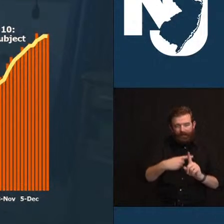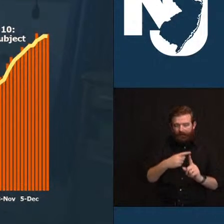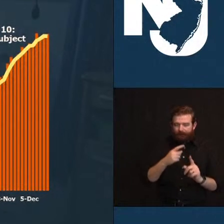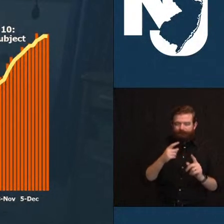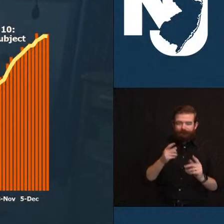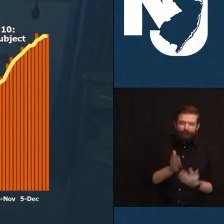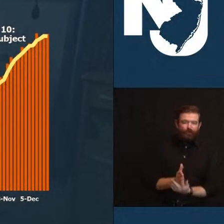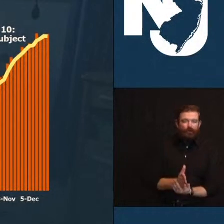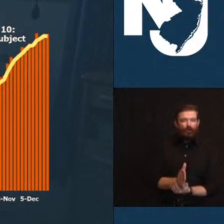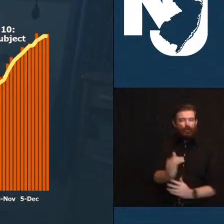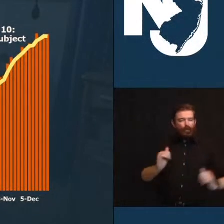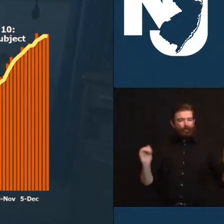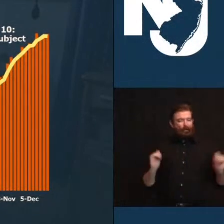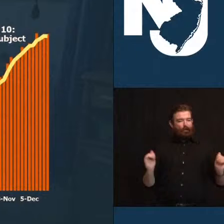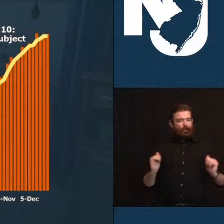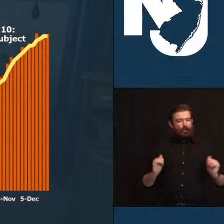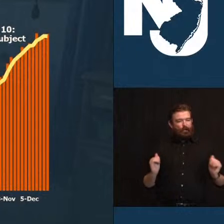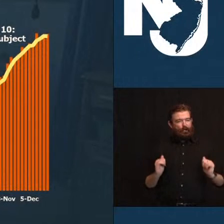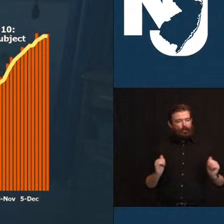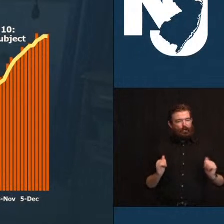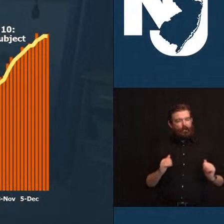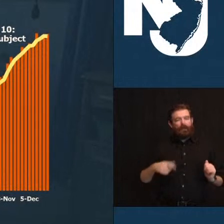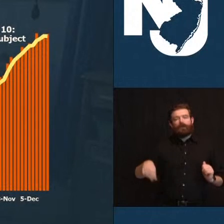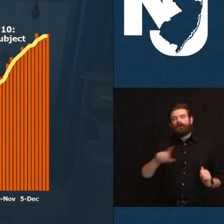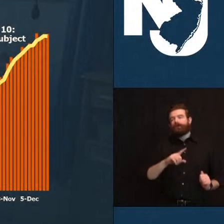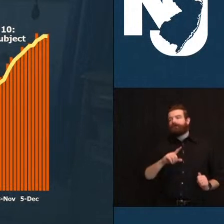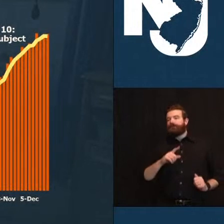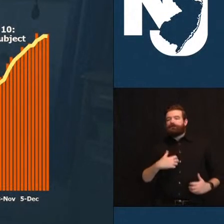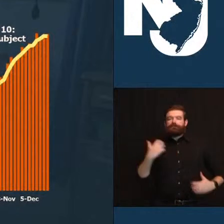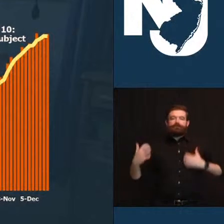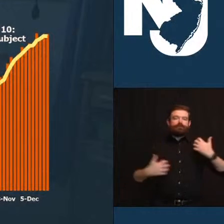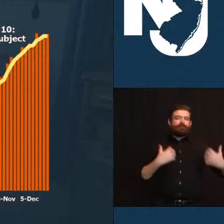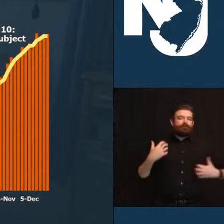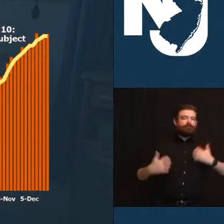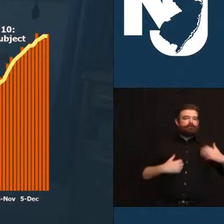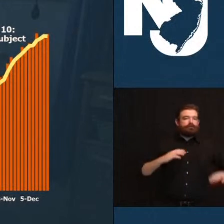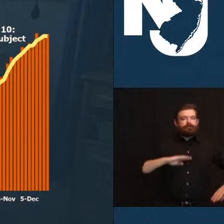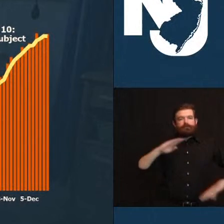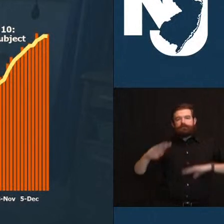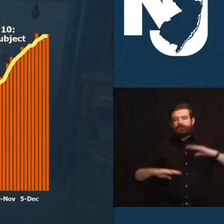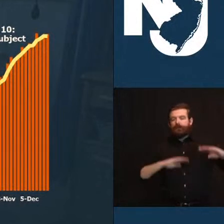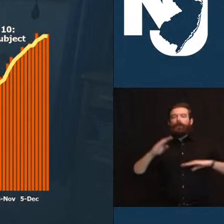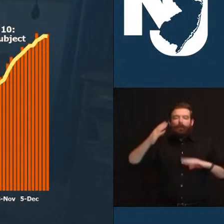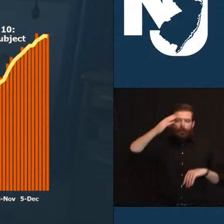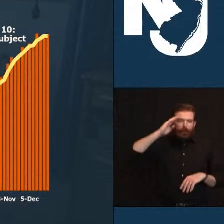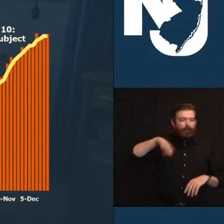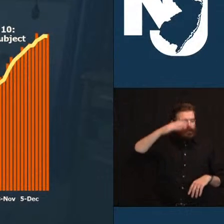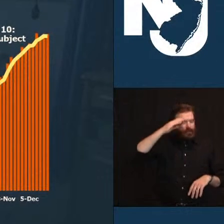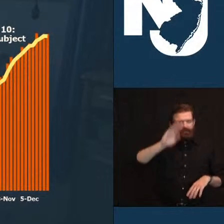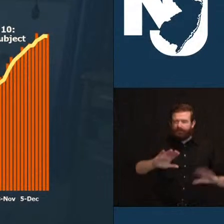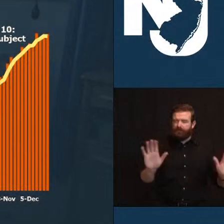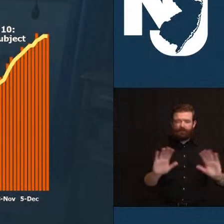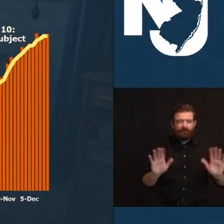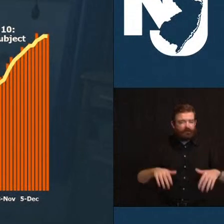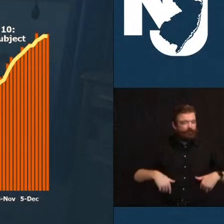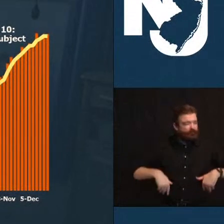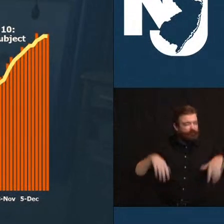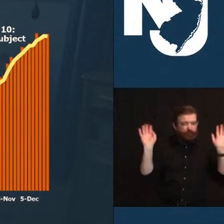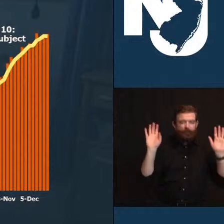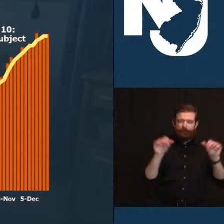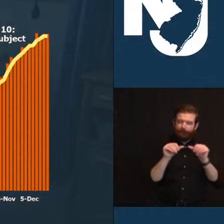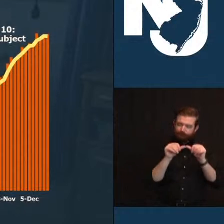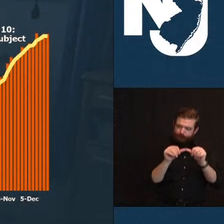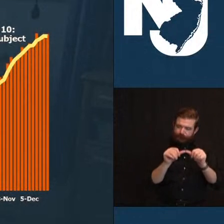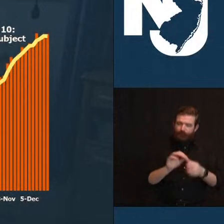tired, but we cannot give up. Please don't throw your hands up. Instead of throwing them up, Pat, wash them with soap and water for 20